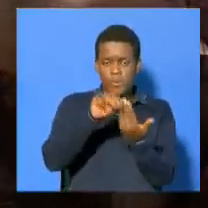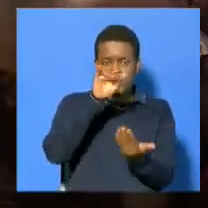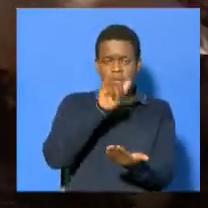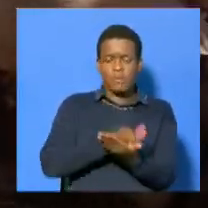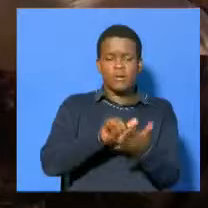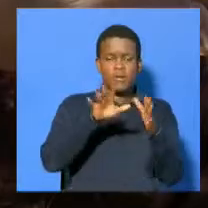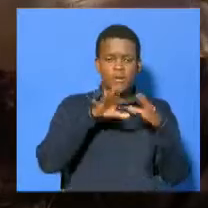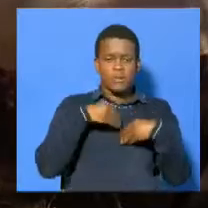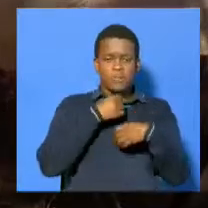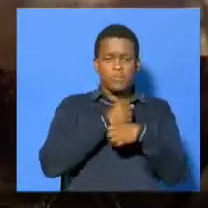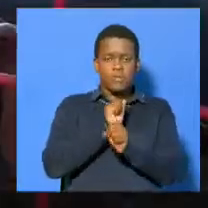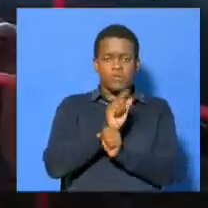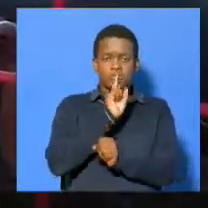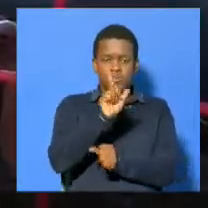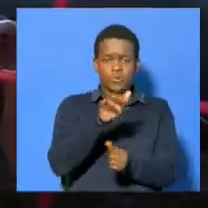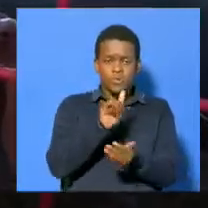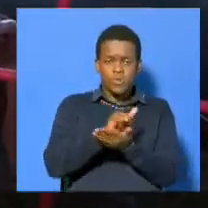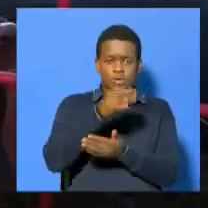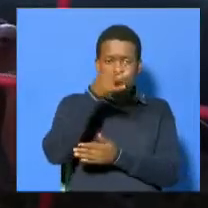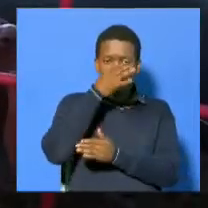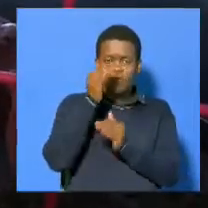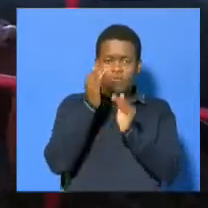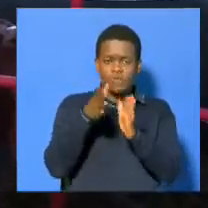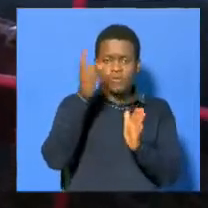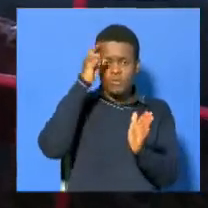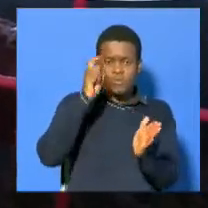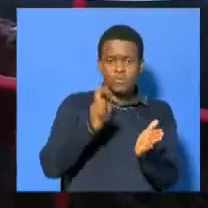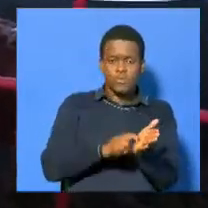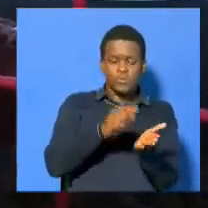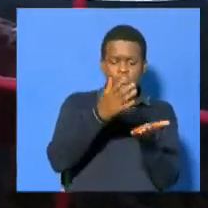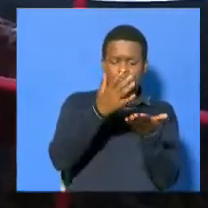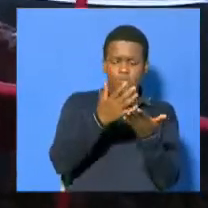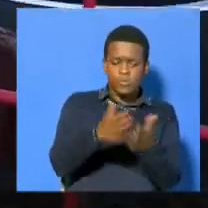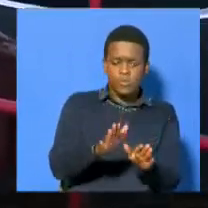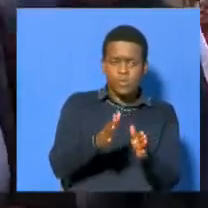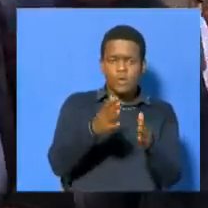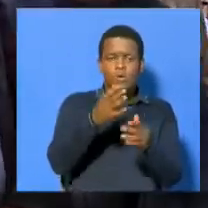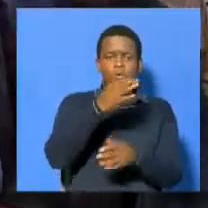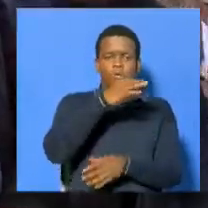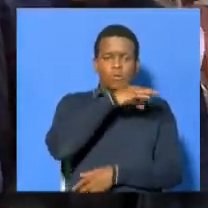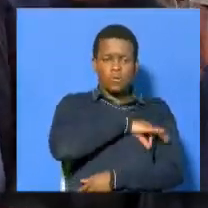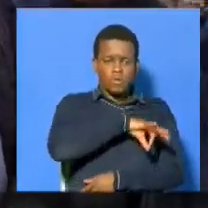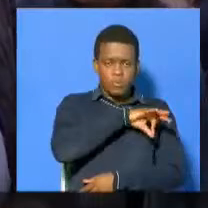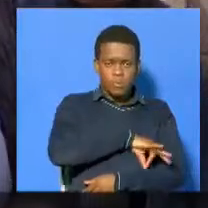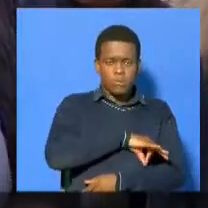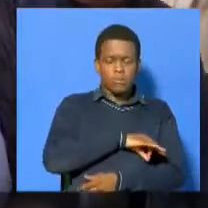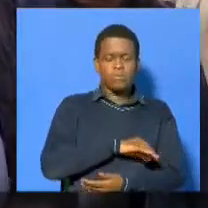geared at ensuring that the farmer realizes desirable returns.